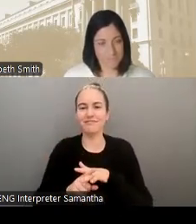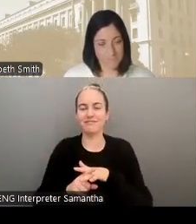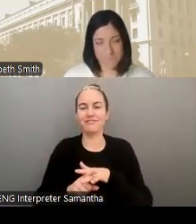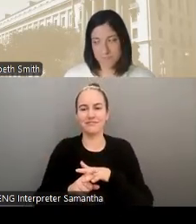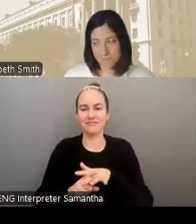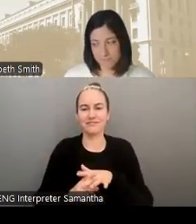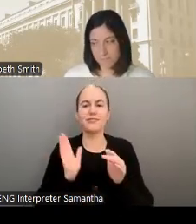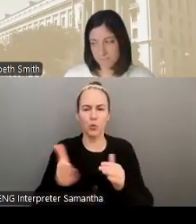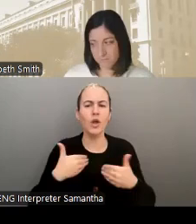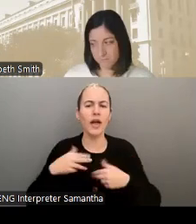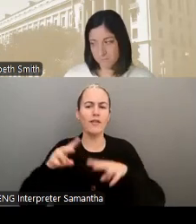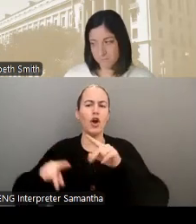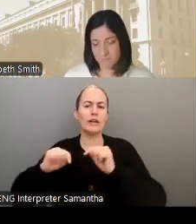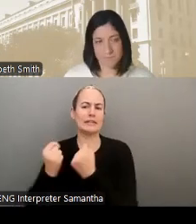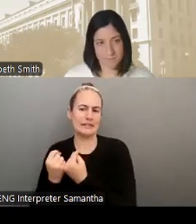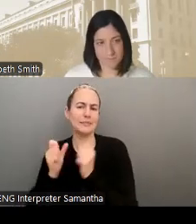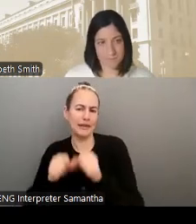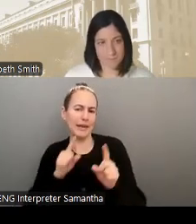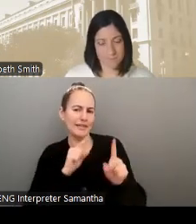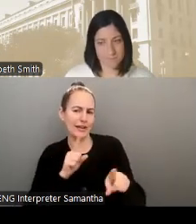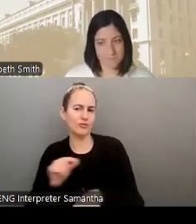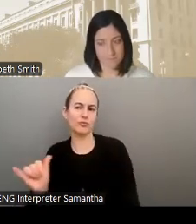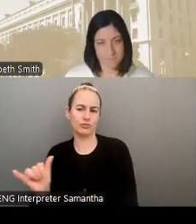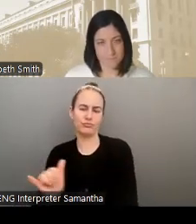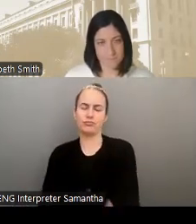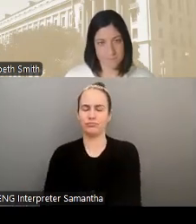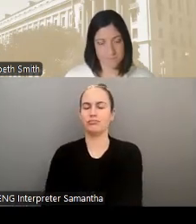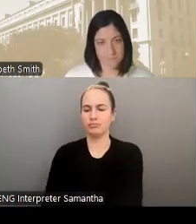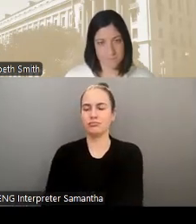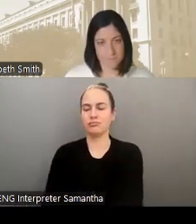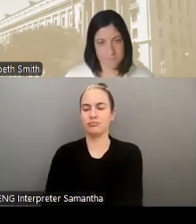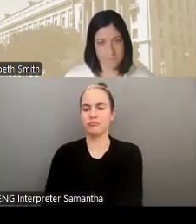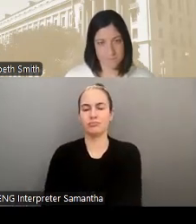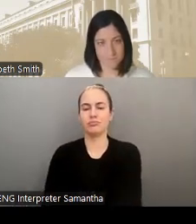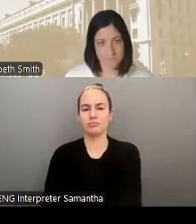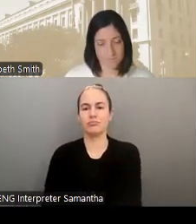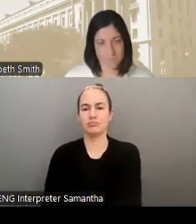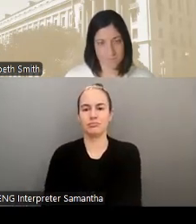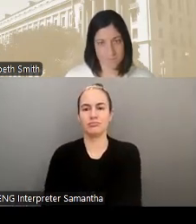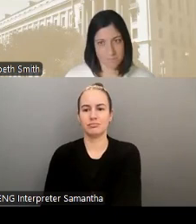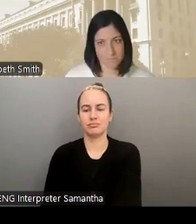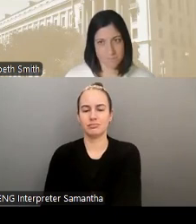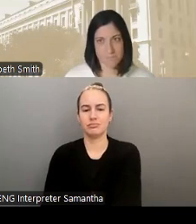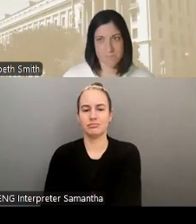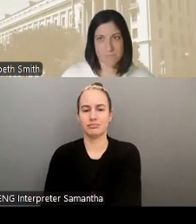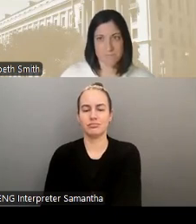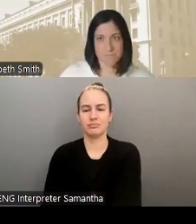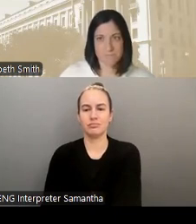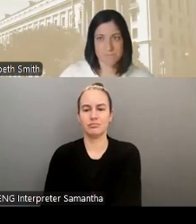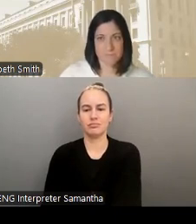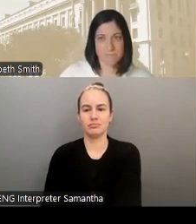team that's going to answer those questions for you. So again, while we went through this process, and while it is